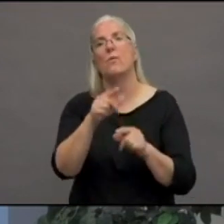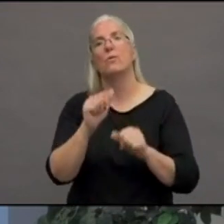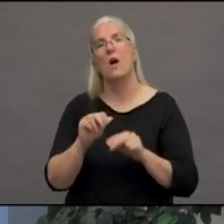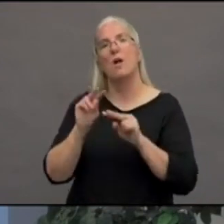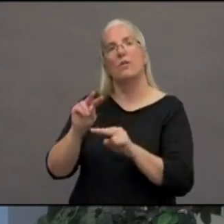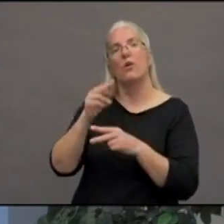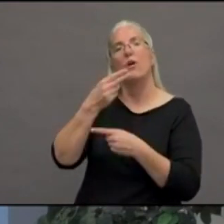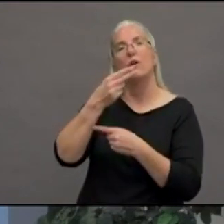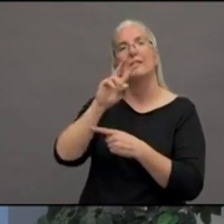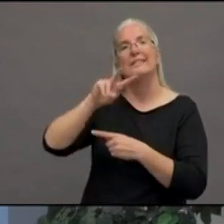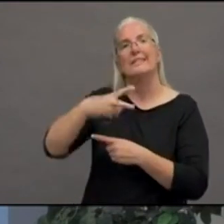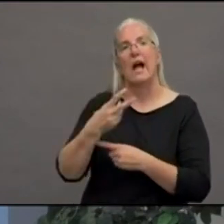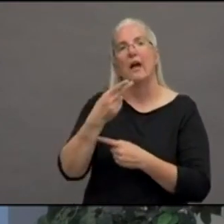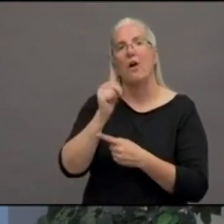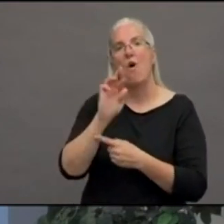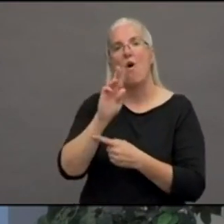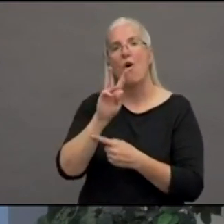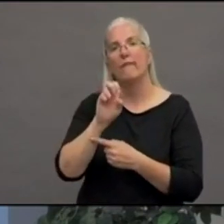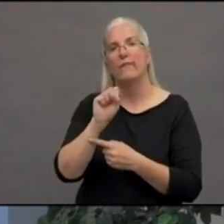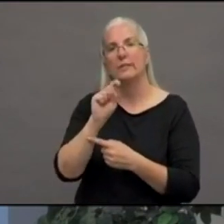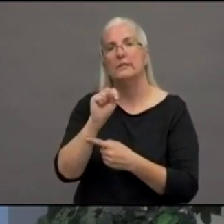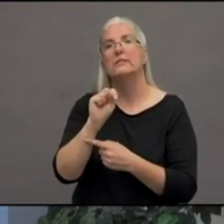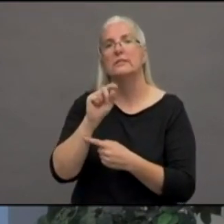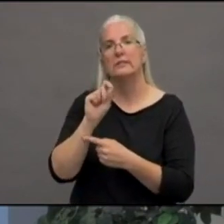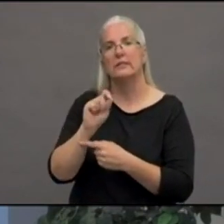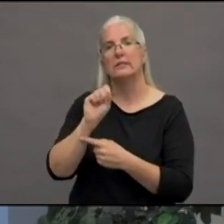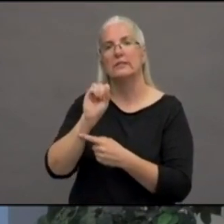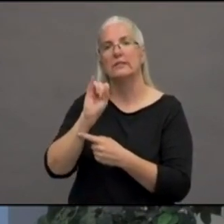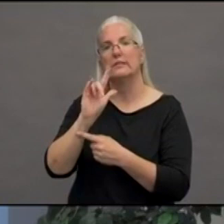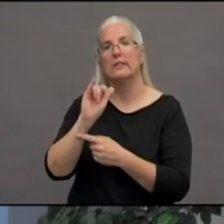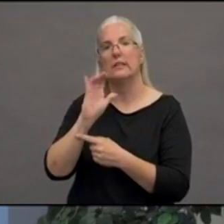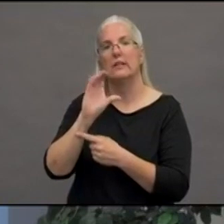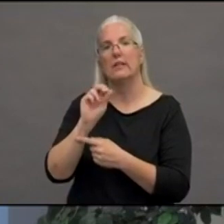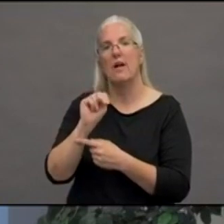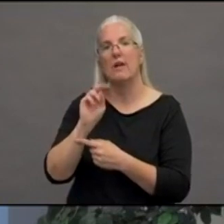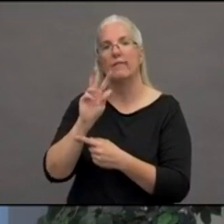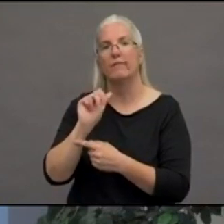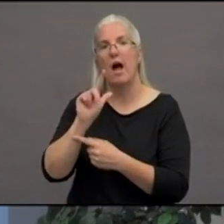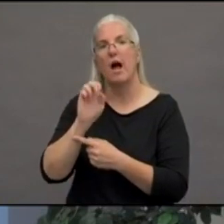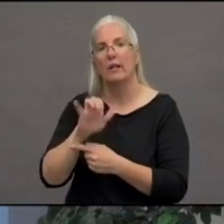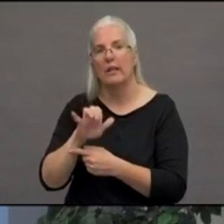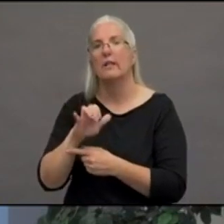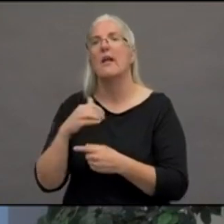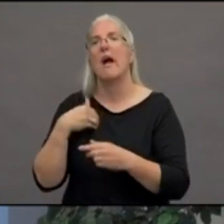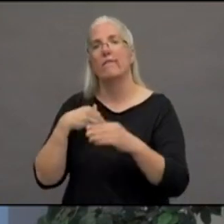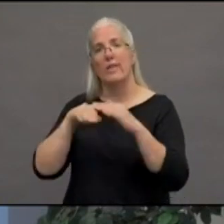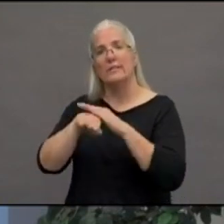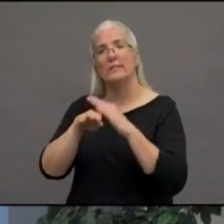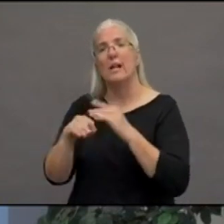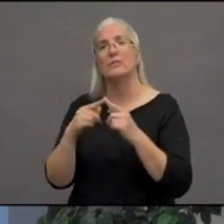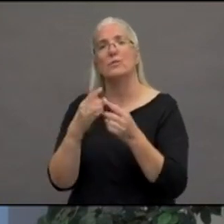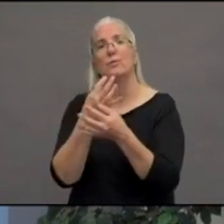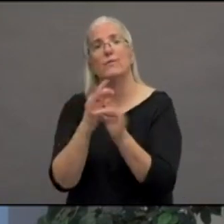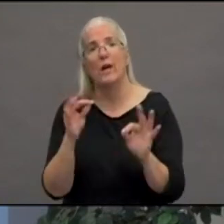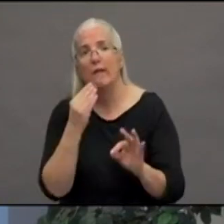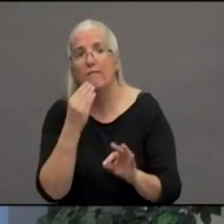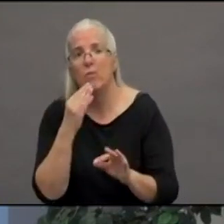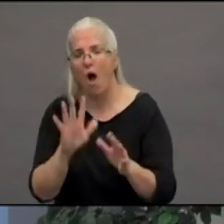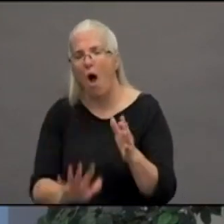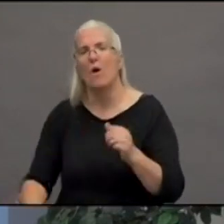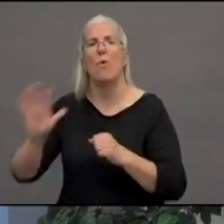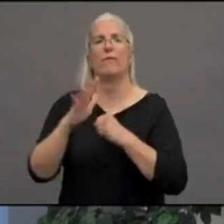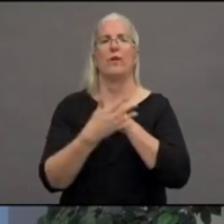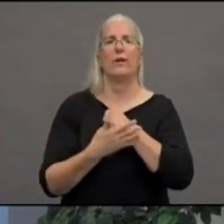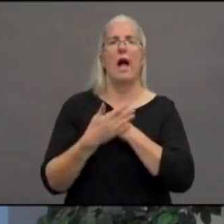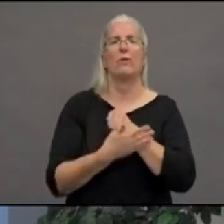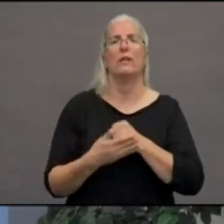wonderful organization. They actually have access to free food. Lots of distributions across the whole county, and they actually have a